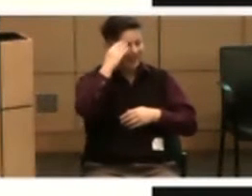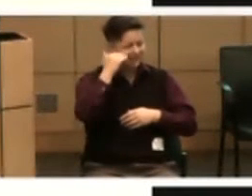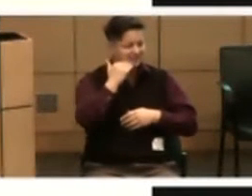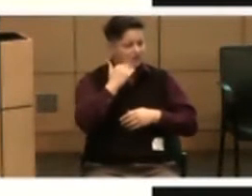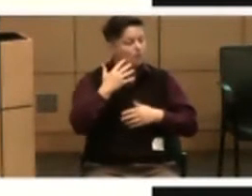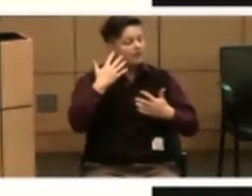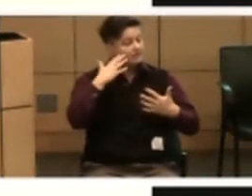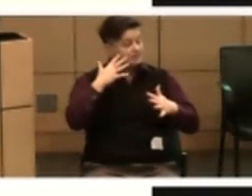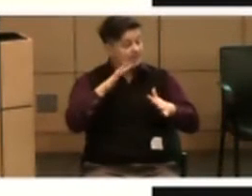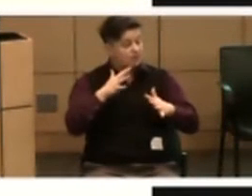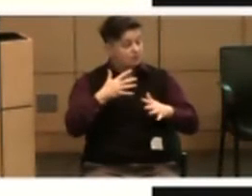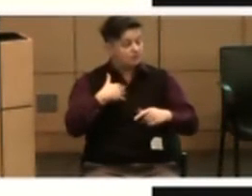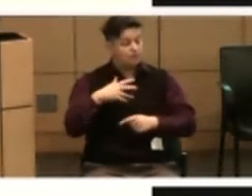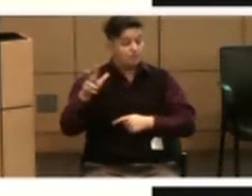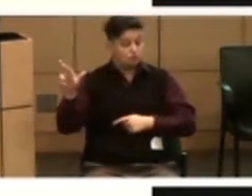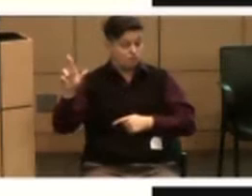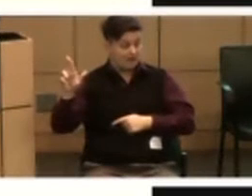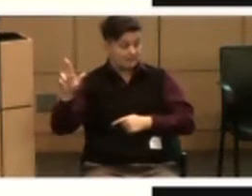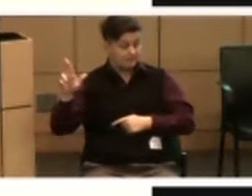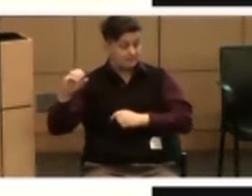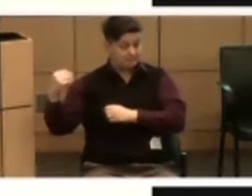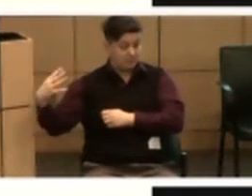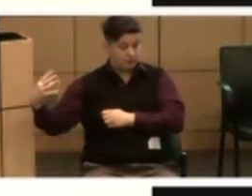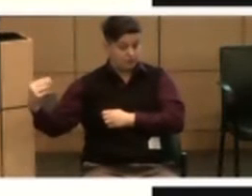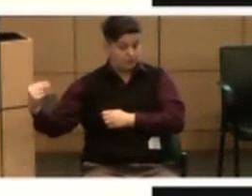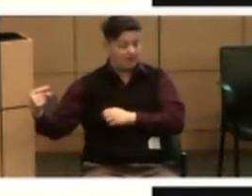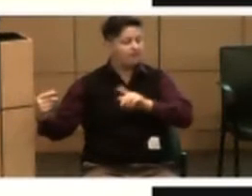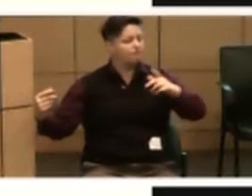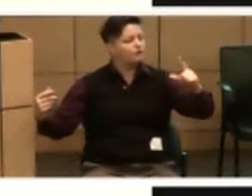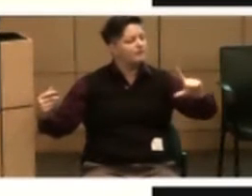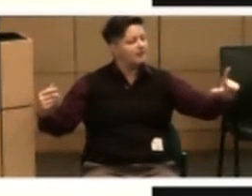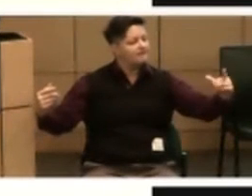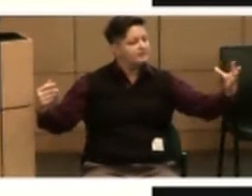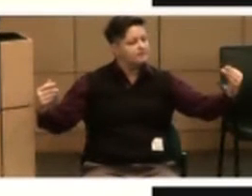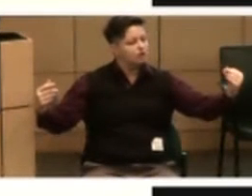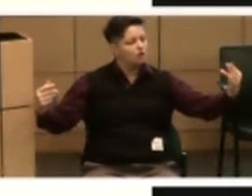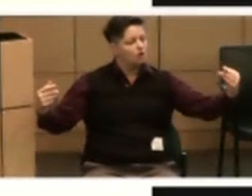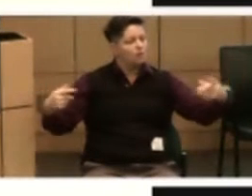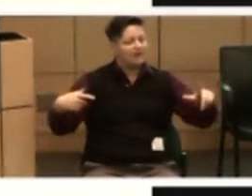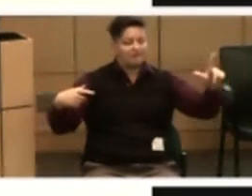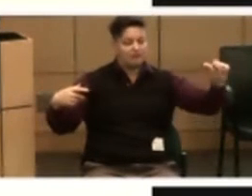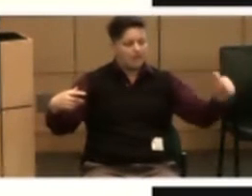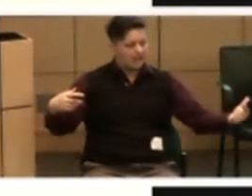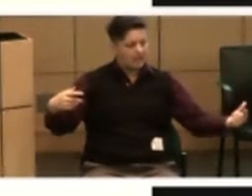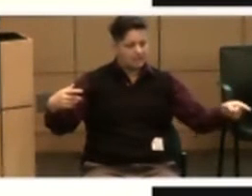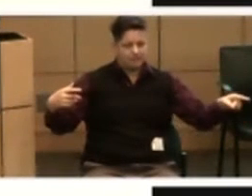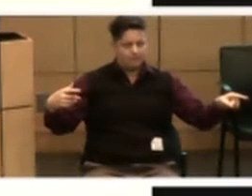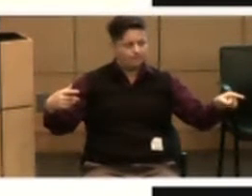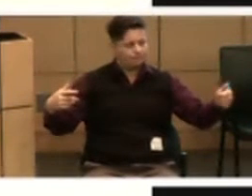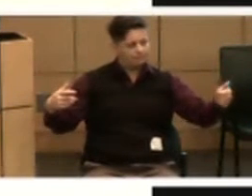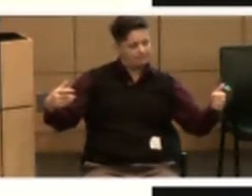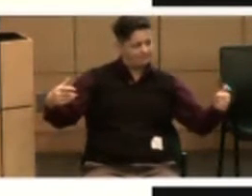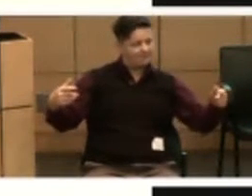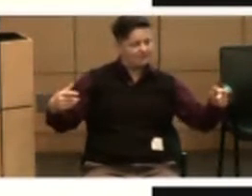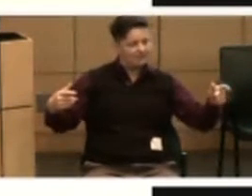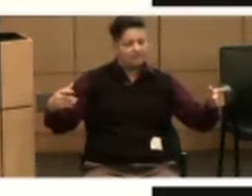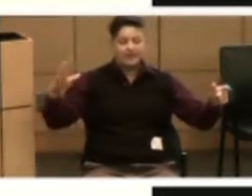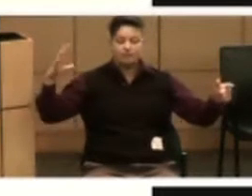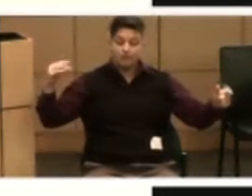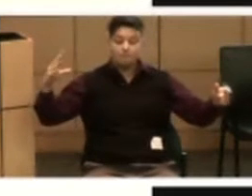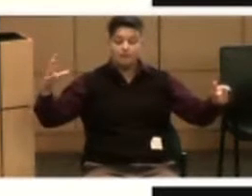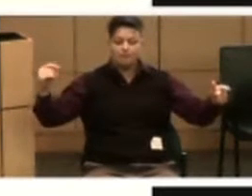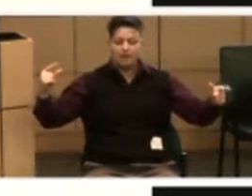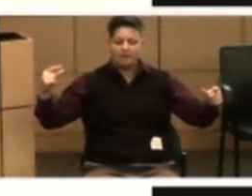played from the right speaker and then from the left speaker. And what we do is we put a lag. So these ones arrive a little bit